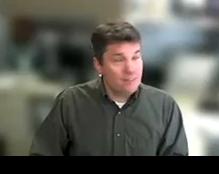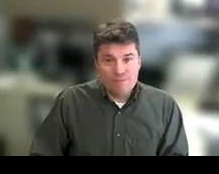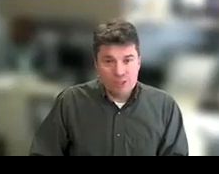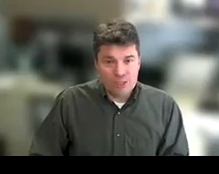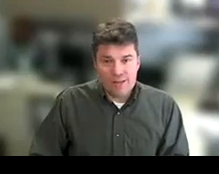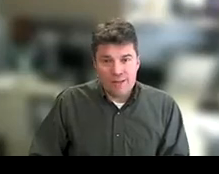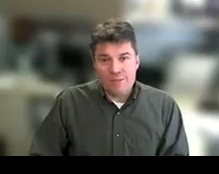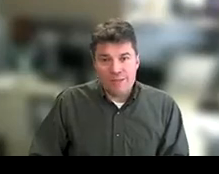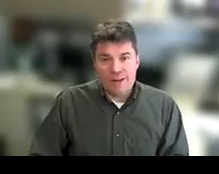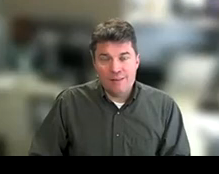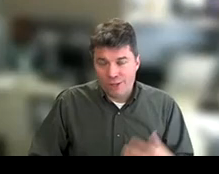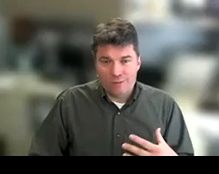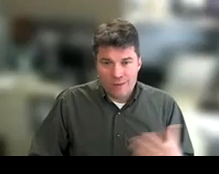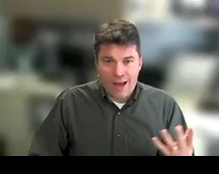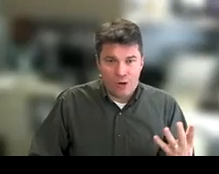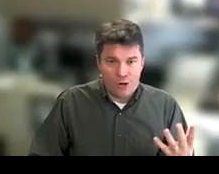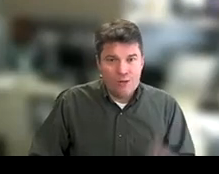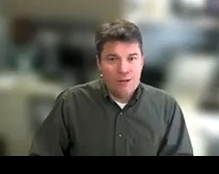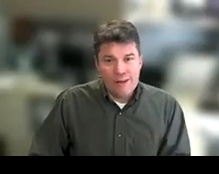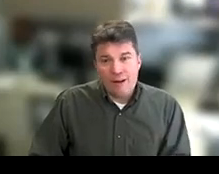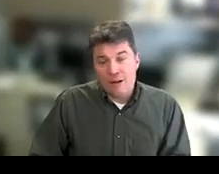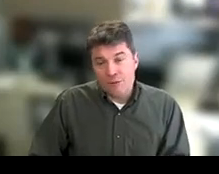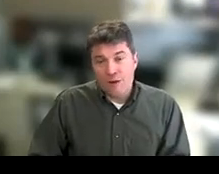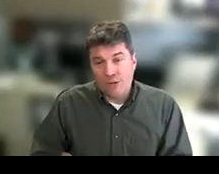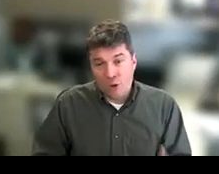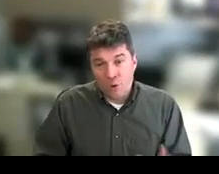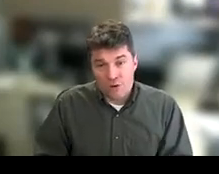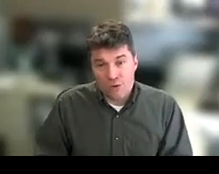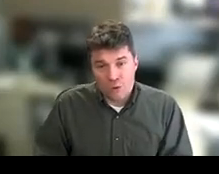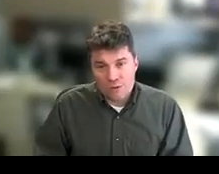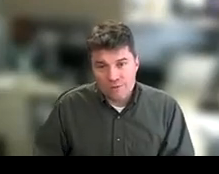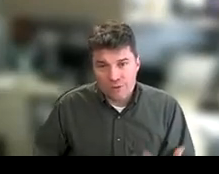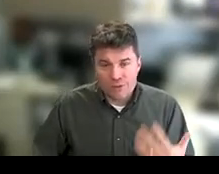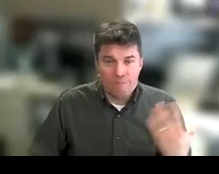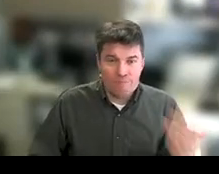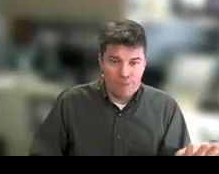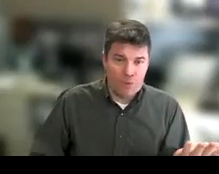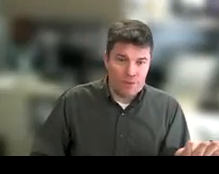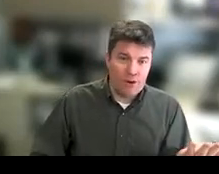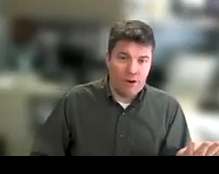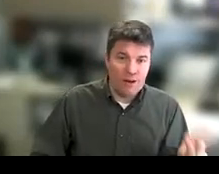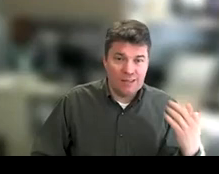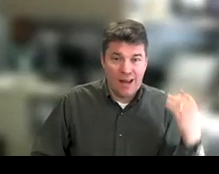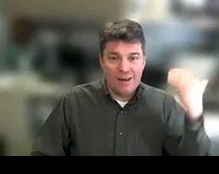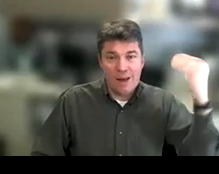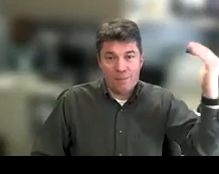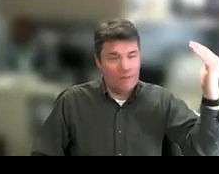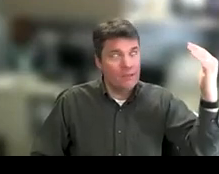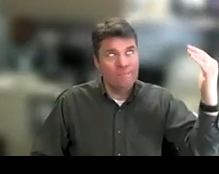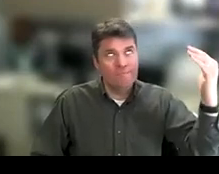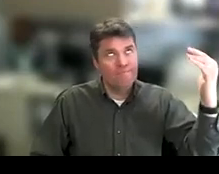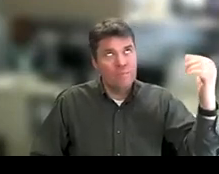Amplified devices, just like the name said, they're louder. They can also have a tone control. For some people with a hearing loss,